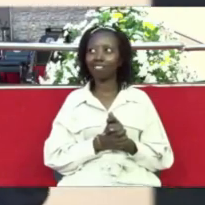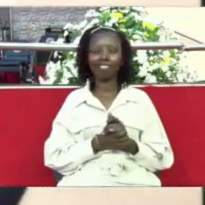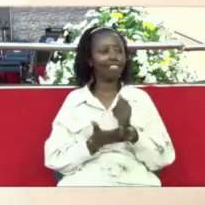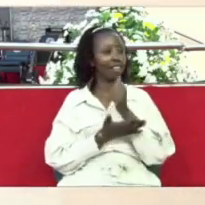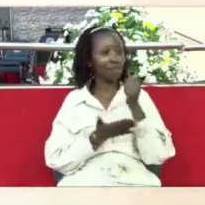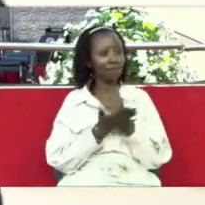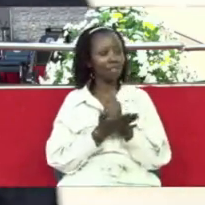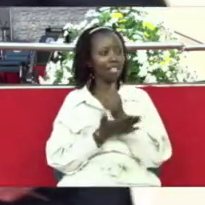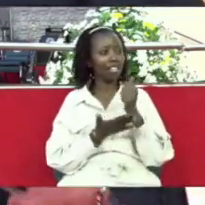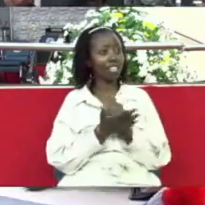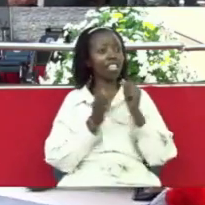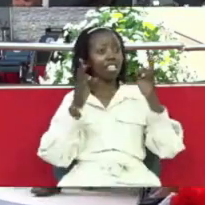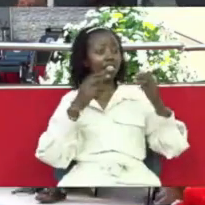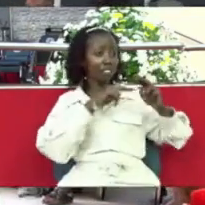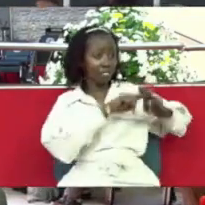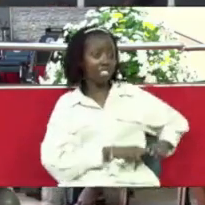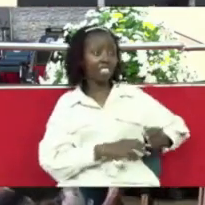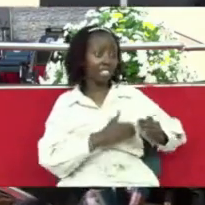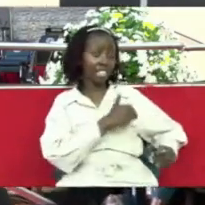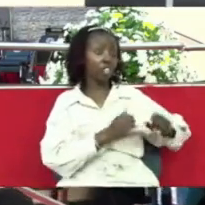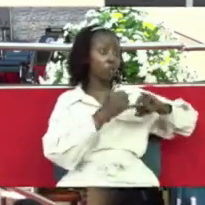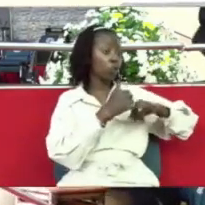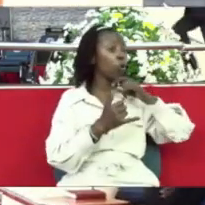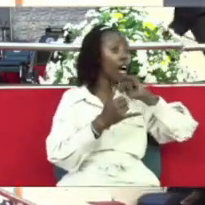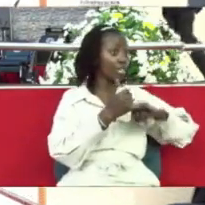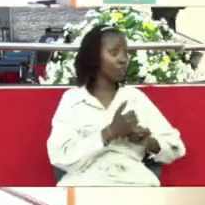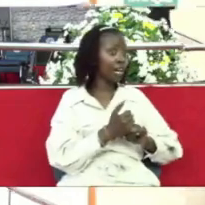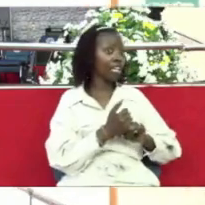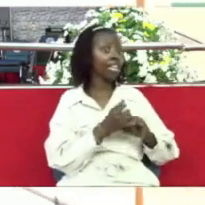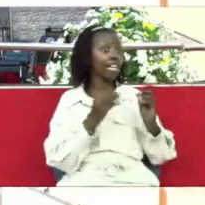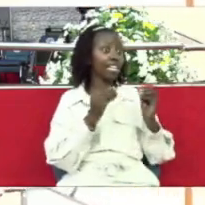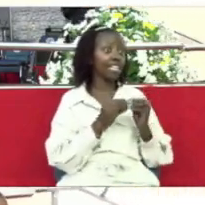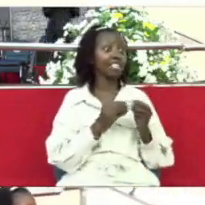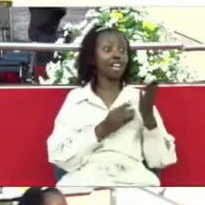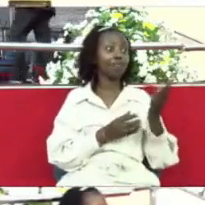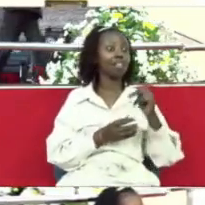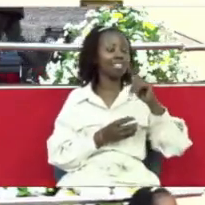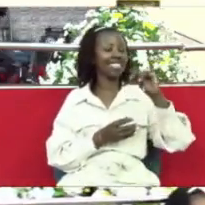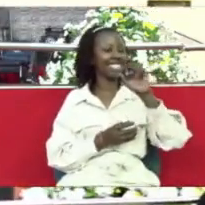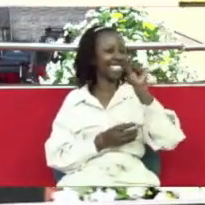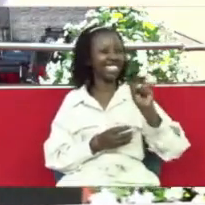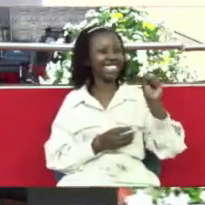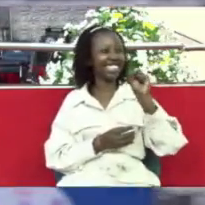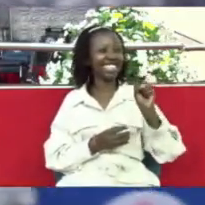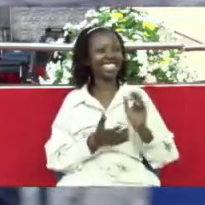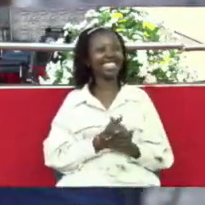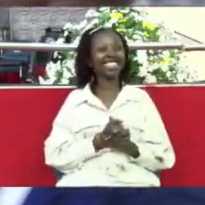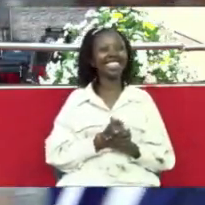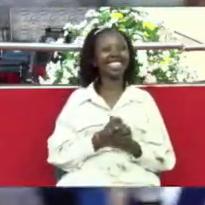Amen. If you're sitting next to your spouse, give them a kiss. Kama umeketi pamoja na mwenzi wako, mbusu.